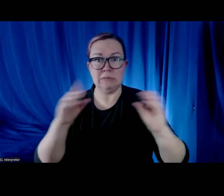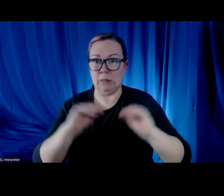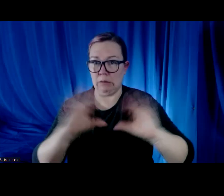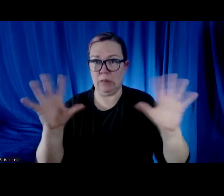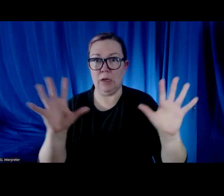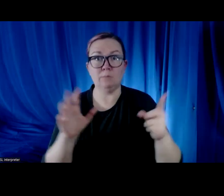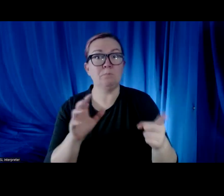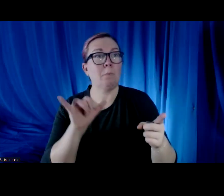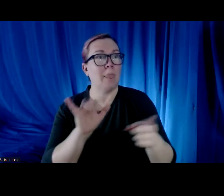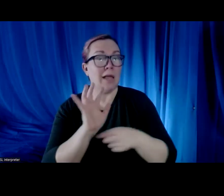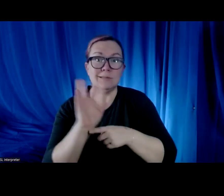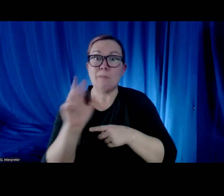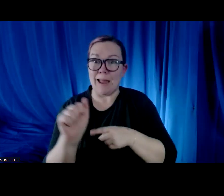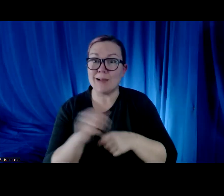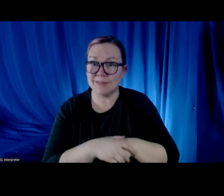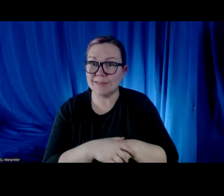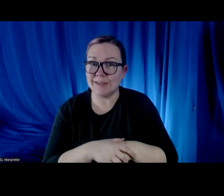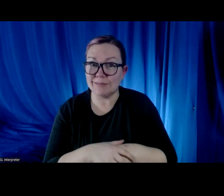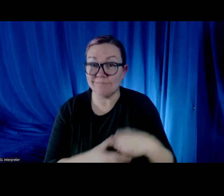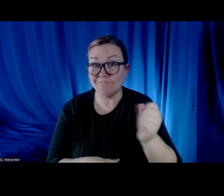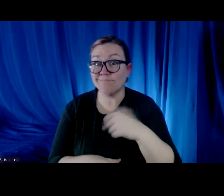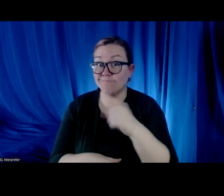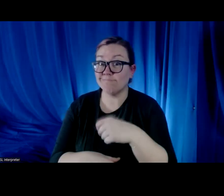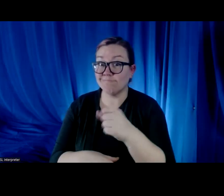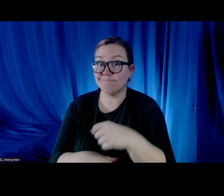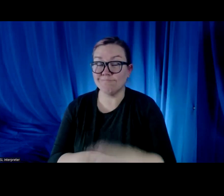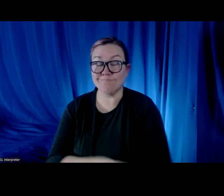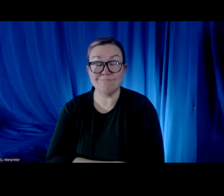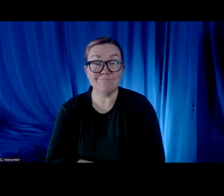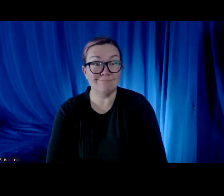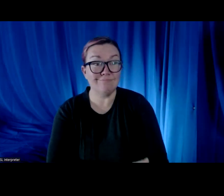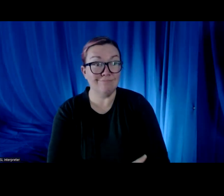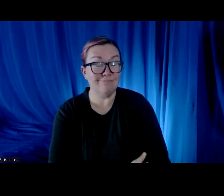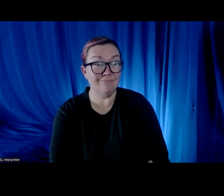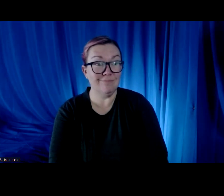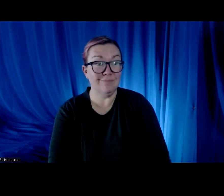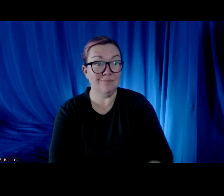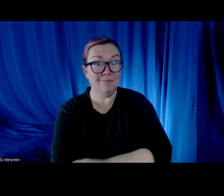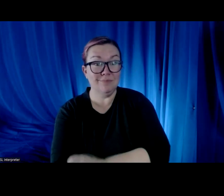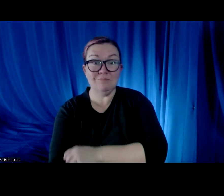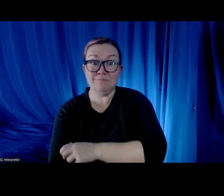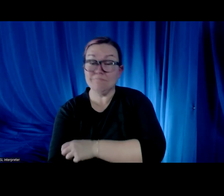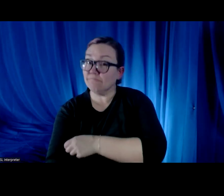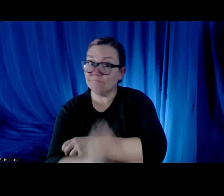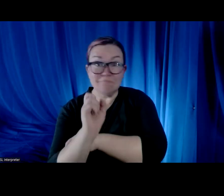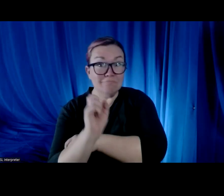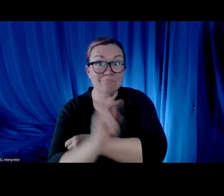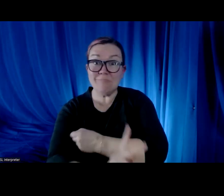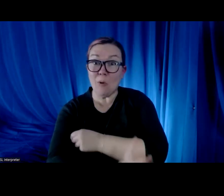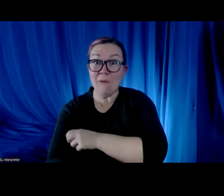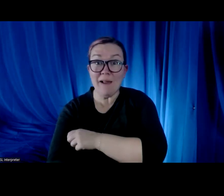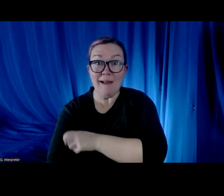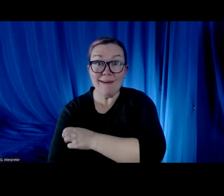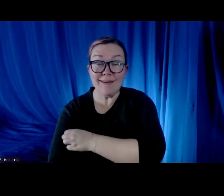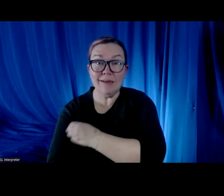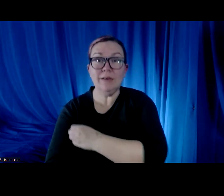that is amazing. Yeah, Because yeah, okay, well then that